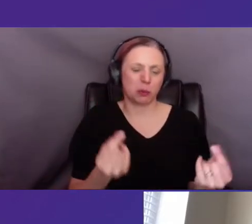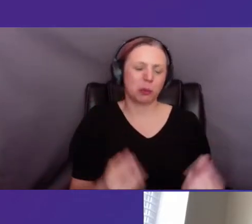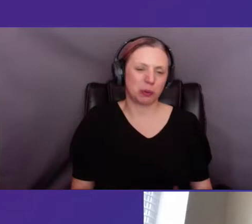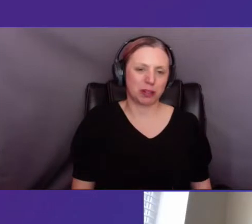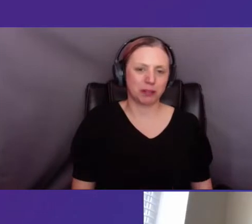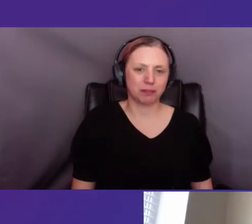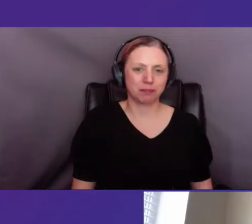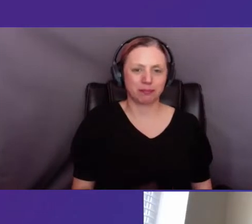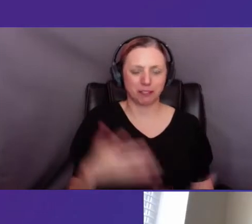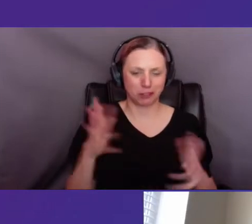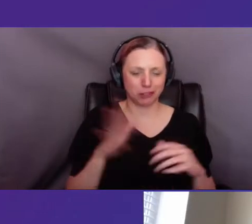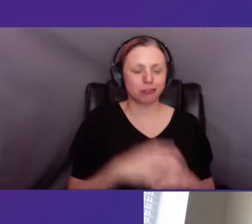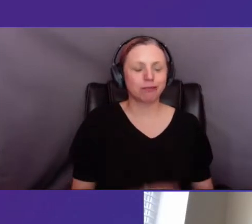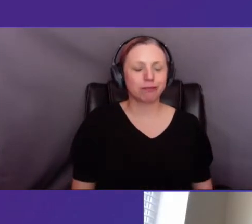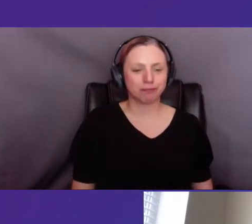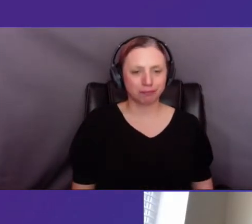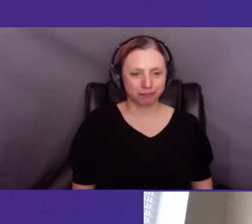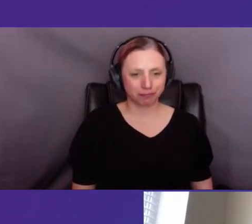out.